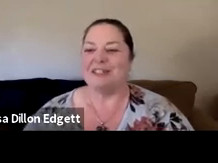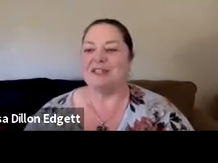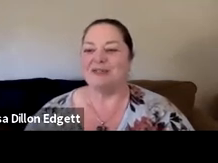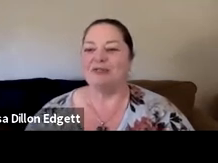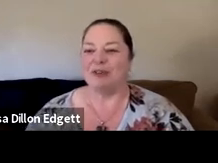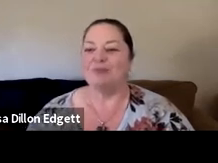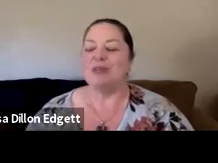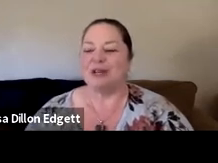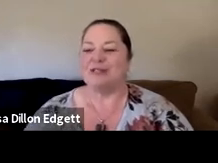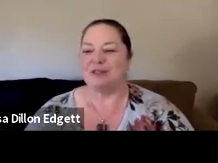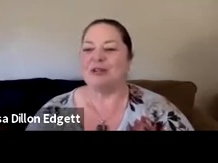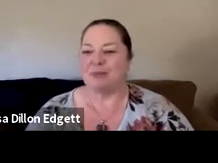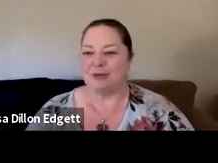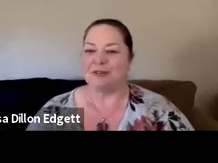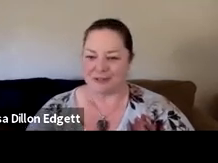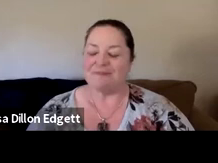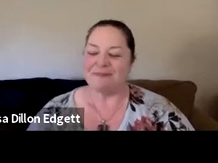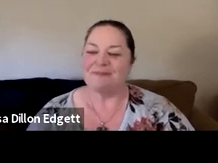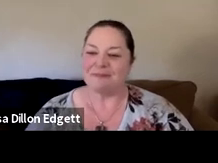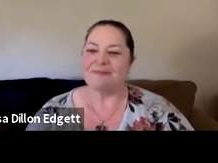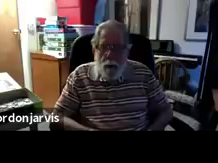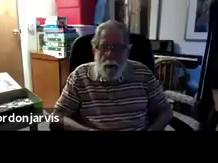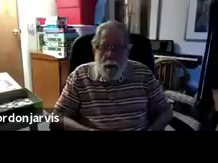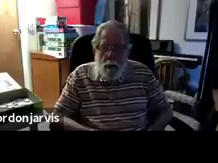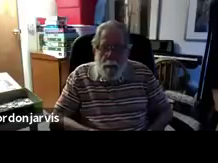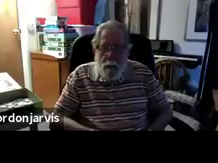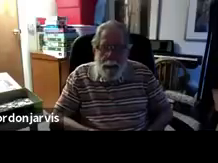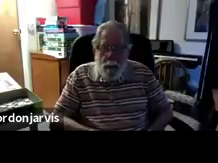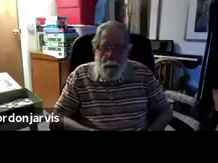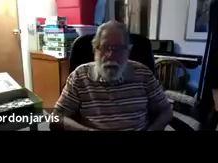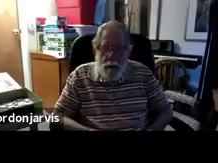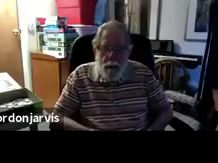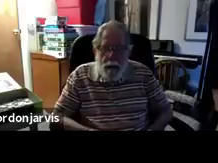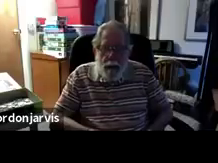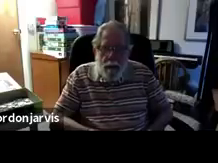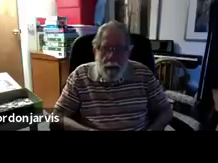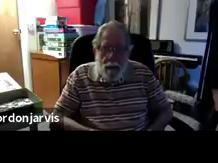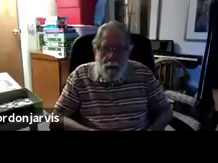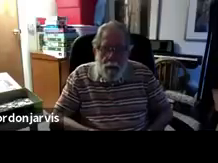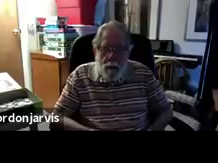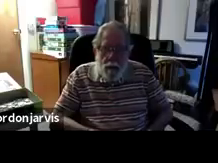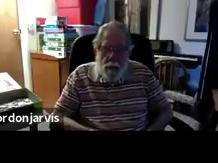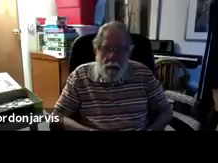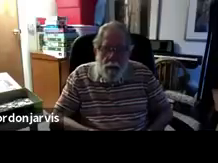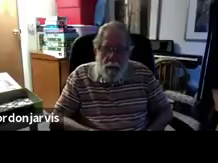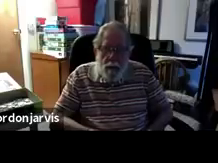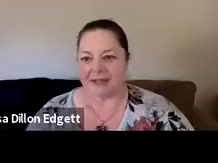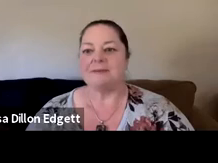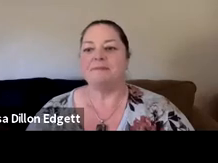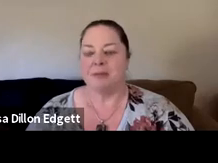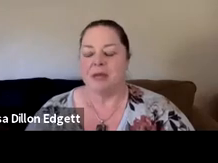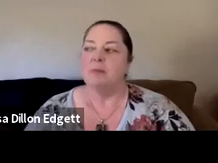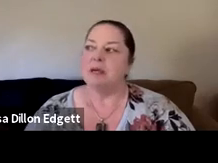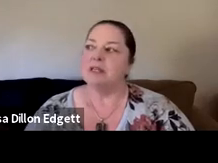gone into different rooms on different computers. but both need to be registered as students.